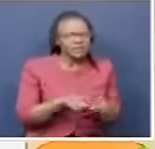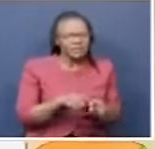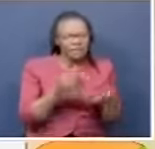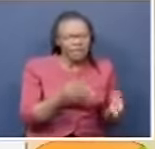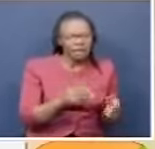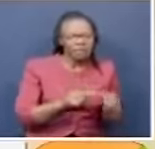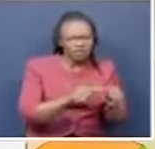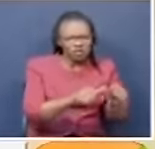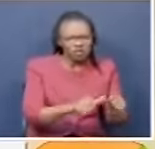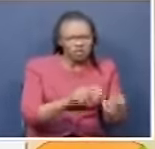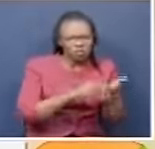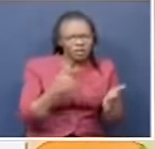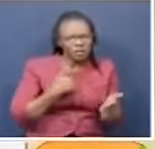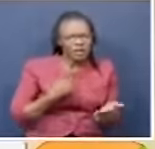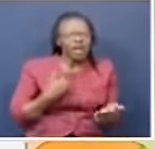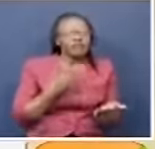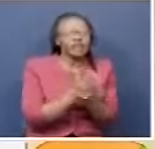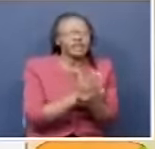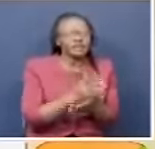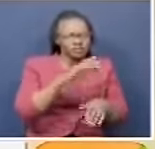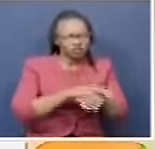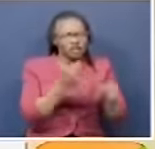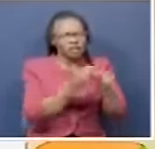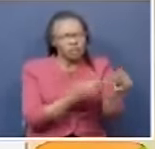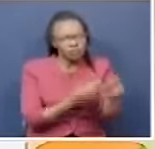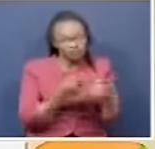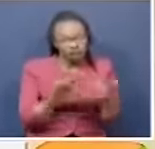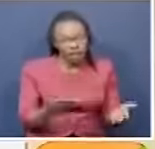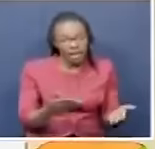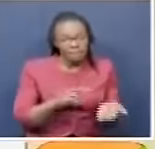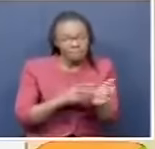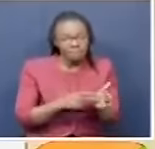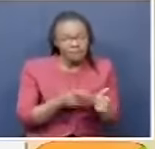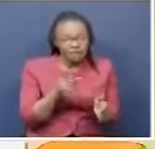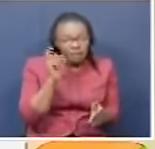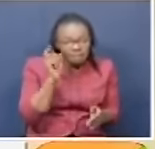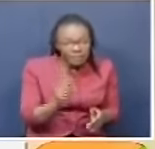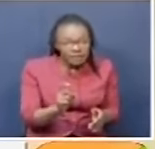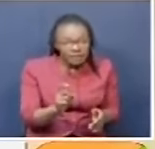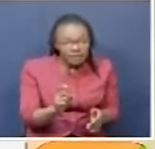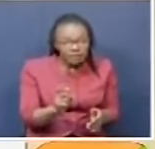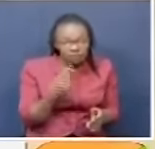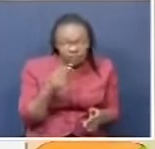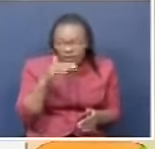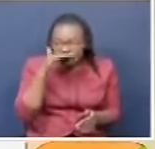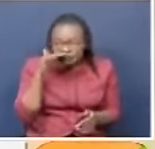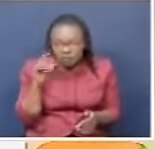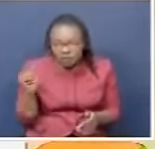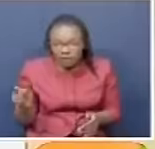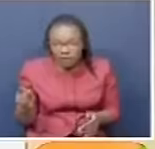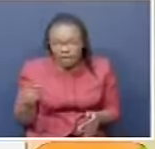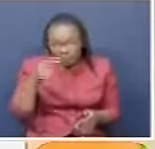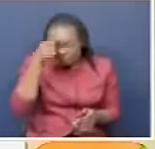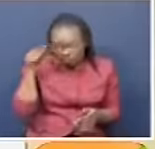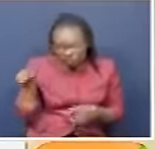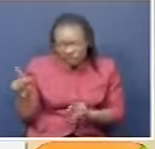deserve support. So it's a really serious bargain that they have to confide to Musalia. Musalia has his own merits.